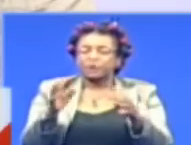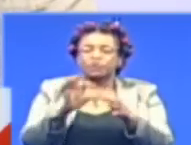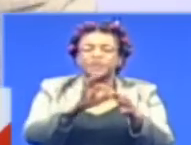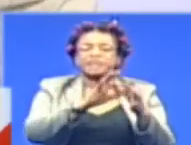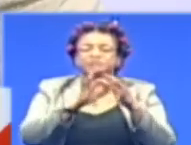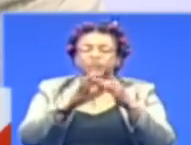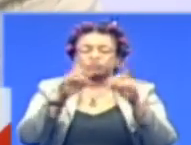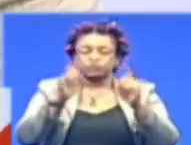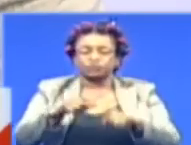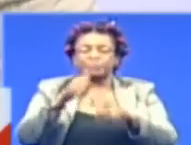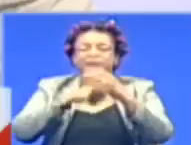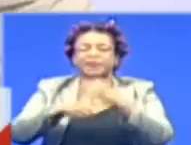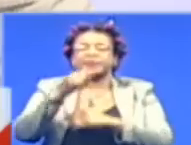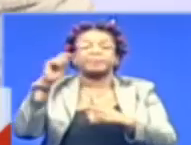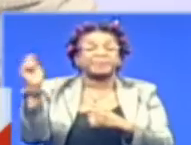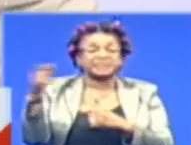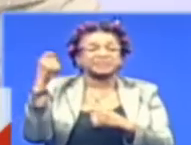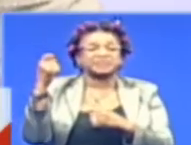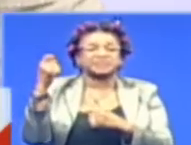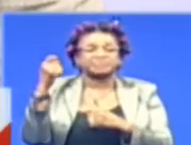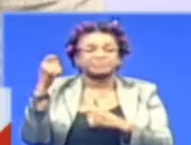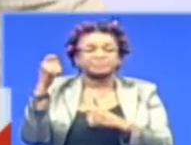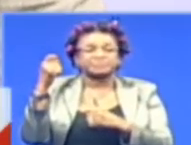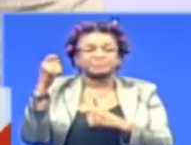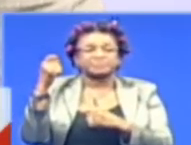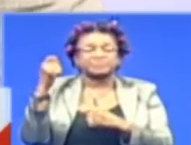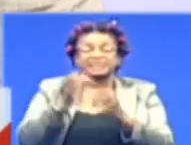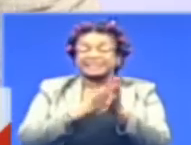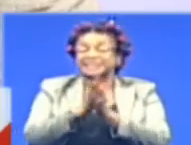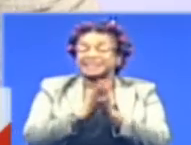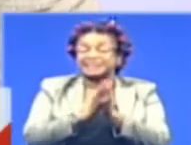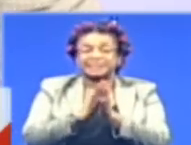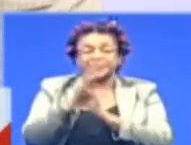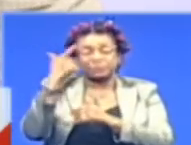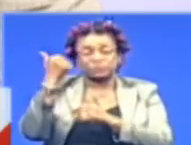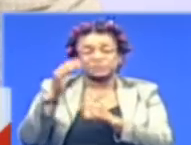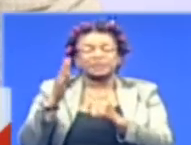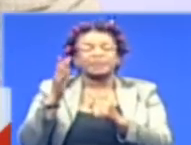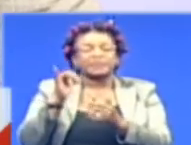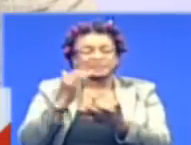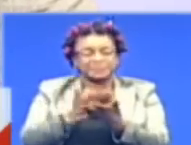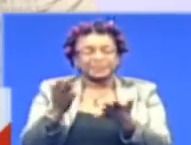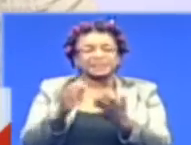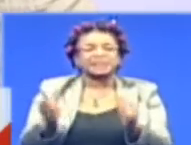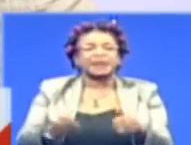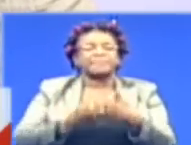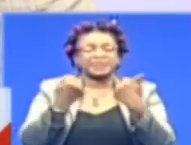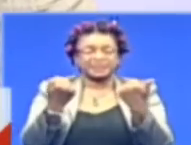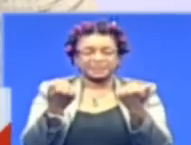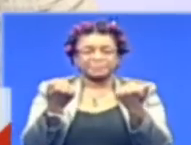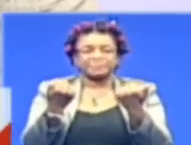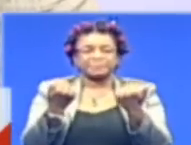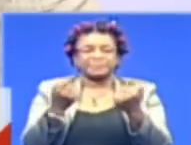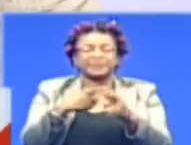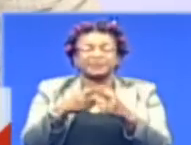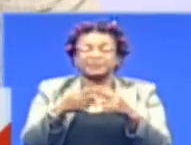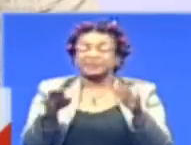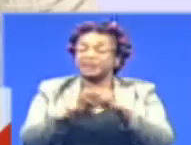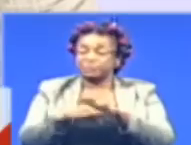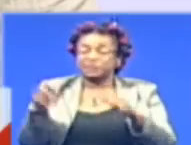presidency. And actually it is exciting, because now the person who is really championing these issues of conservation is none other than the Deputy